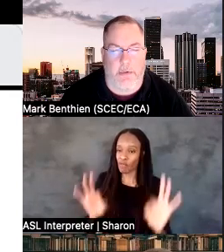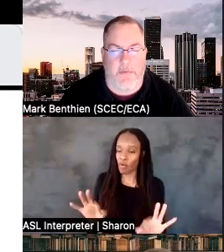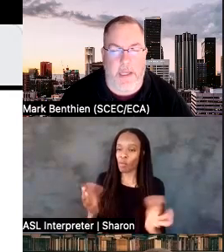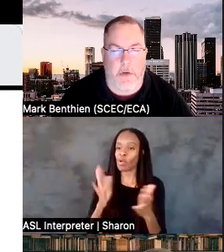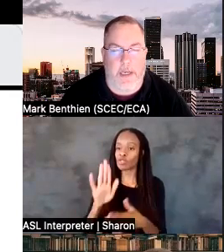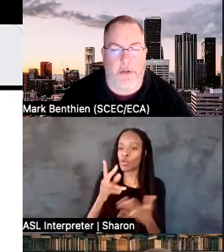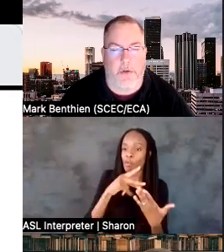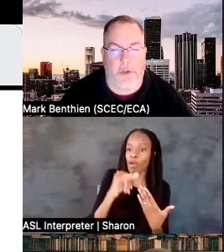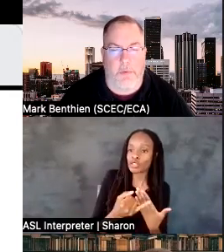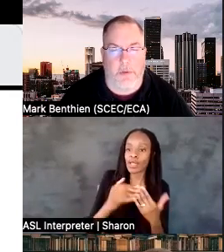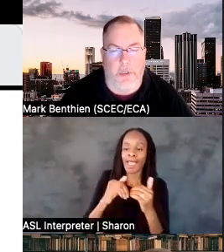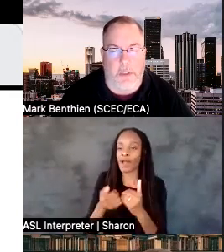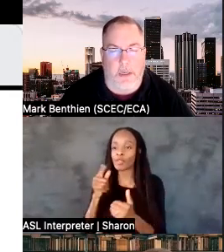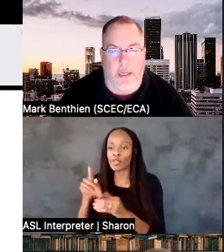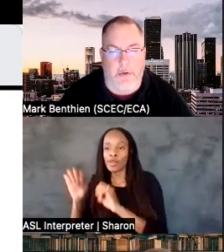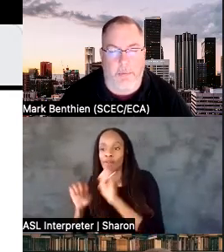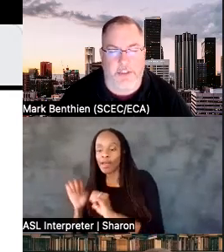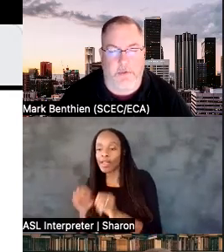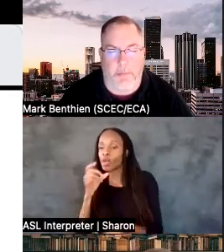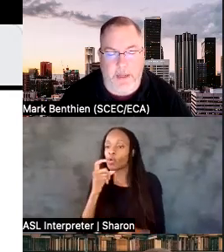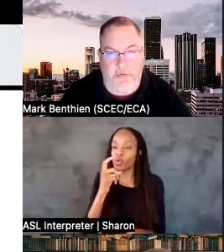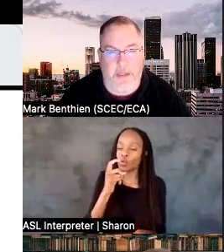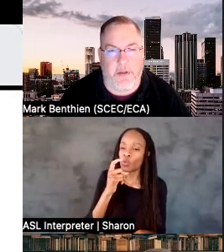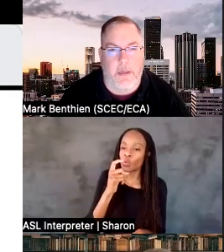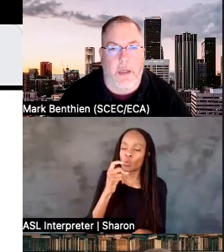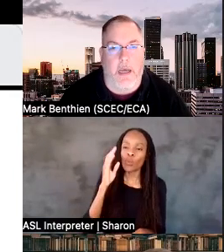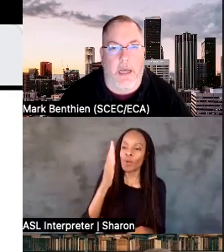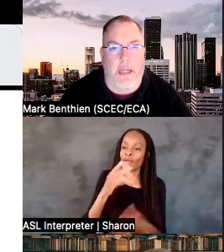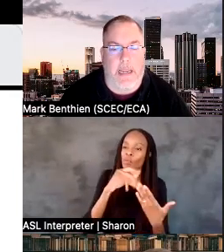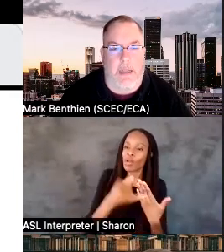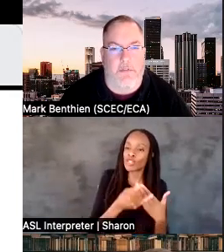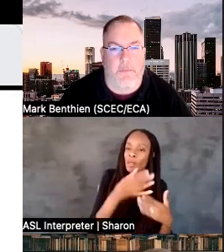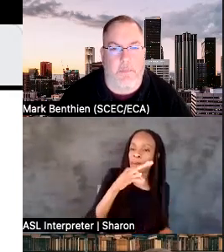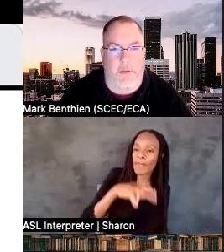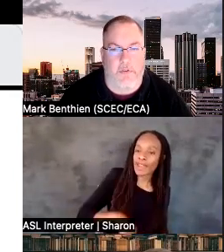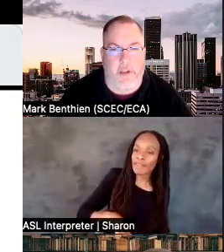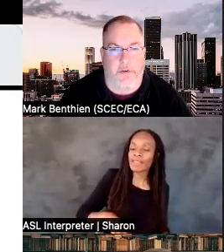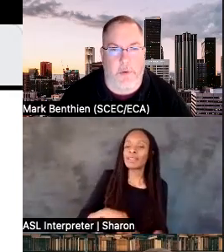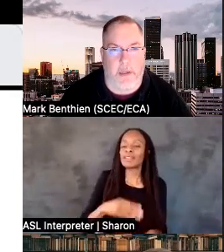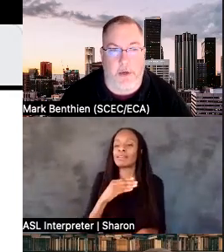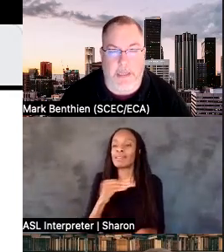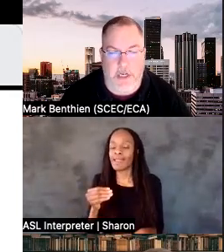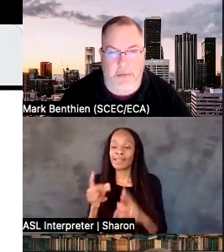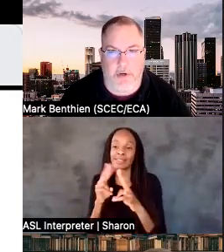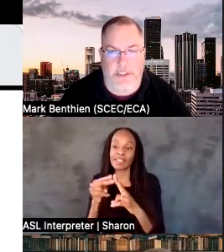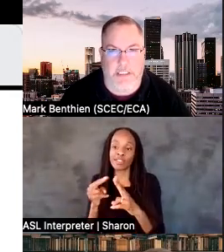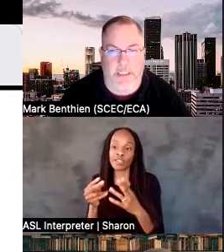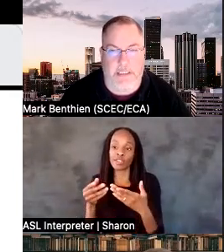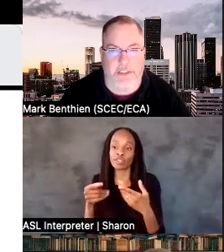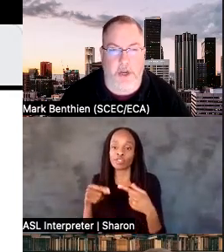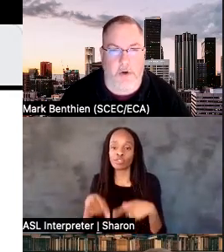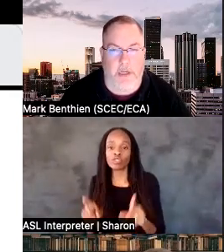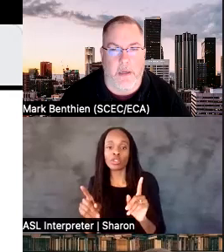is, how you evaluate it, who the project will benefit, and this is either doing a mitigation